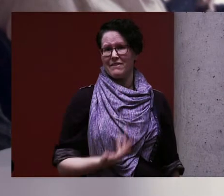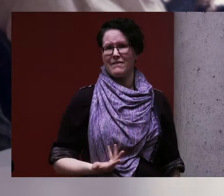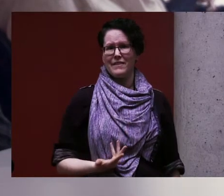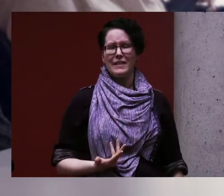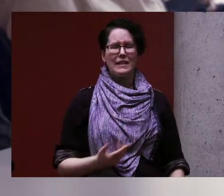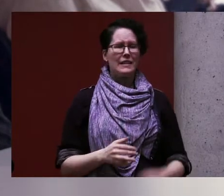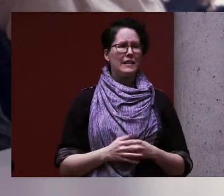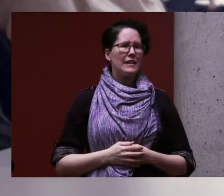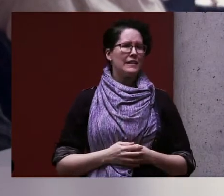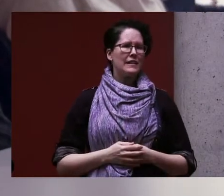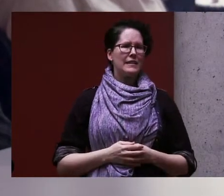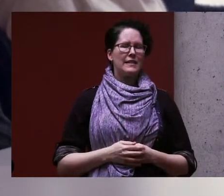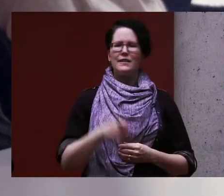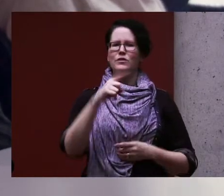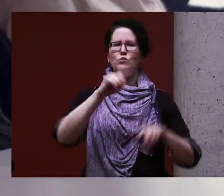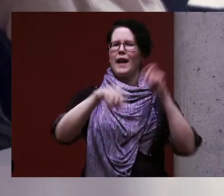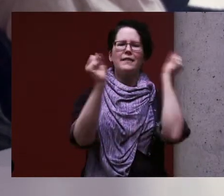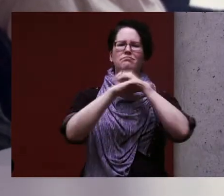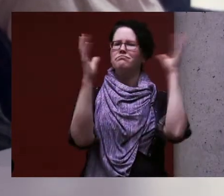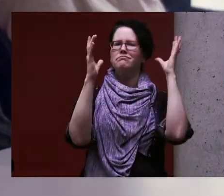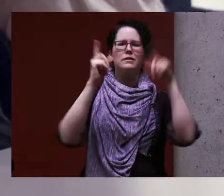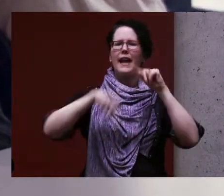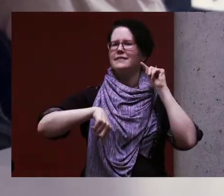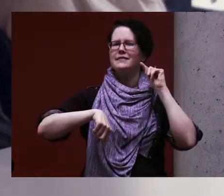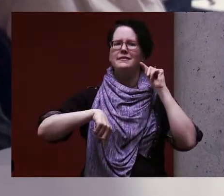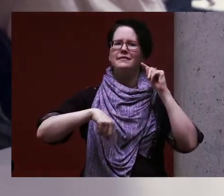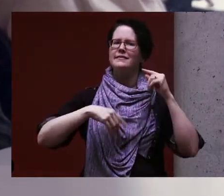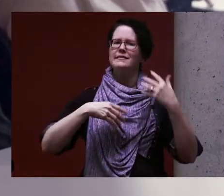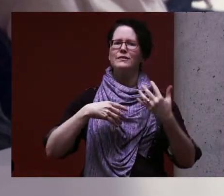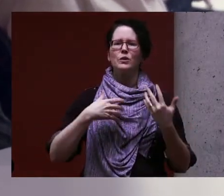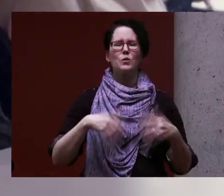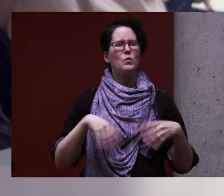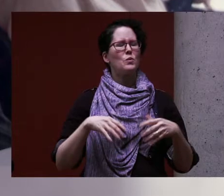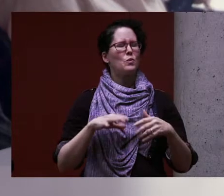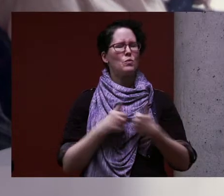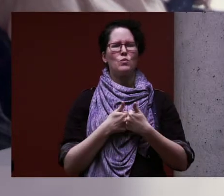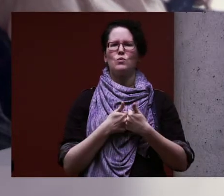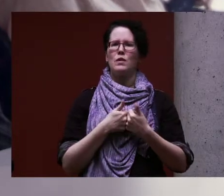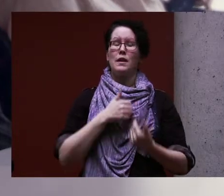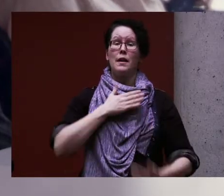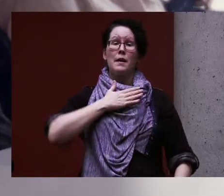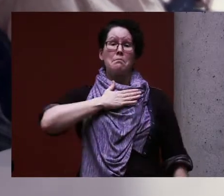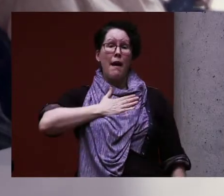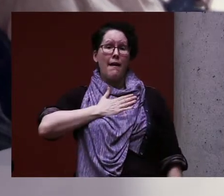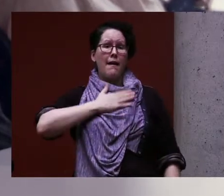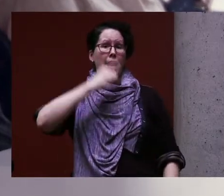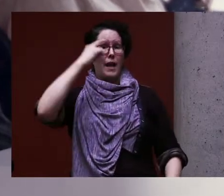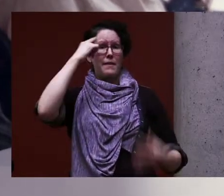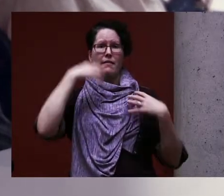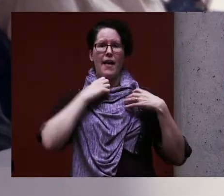Nobody has any idea how hard it is on our mental